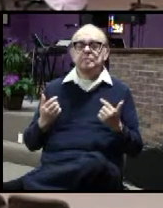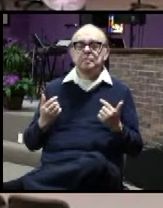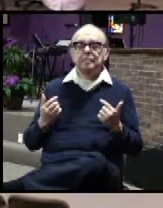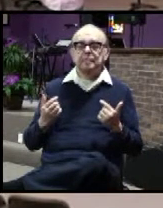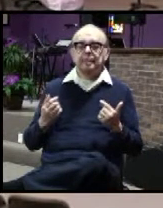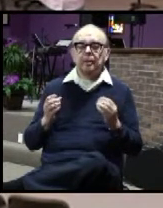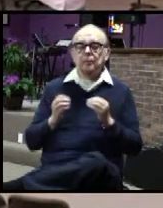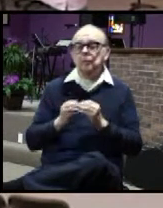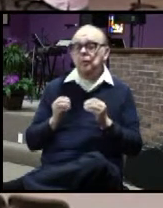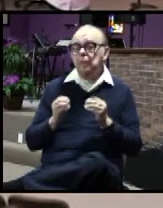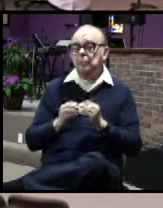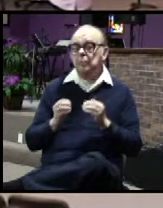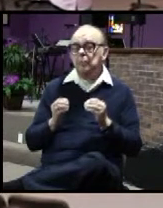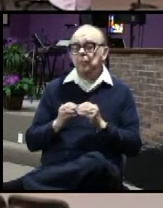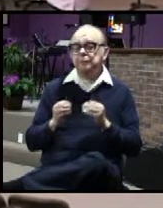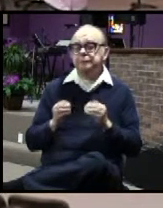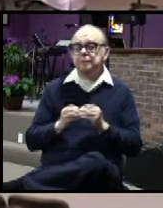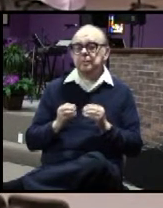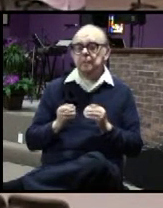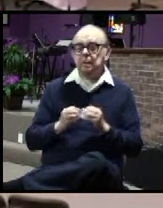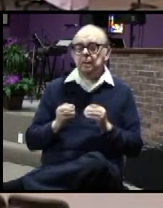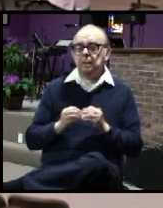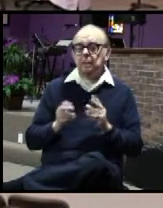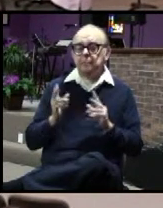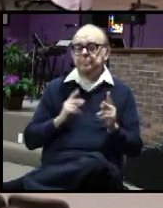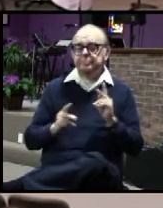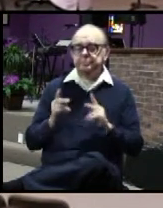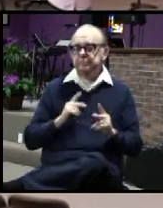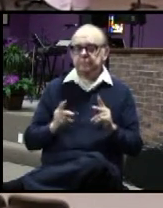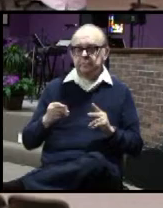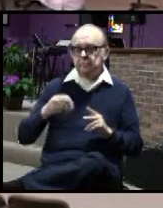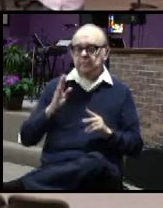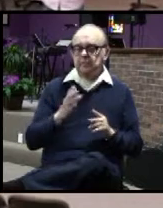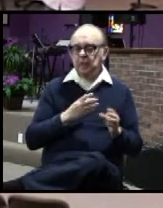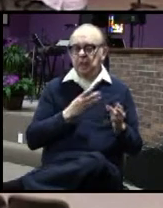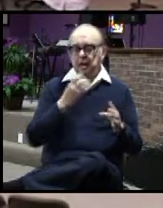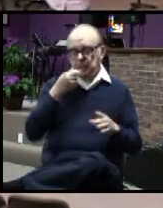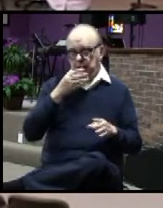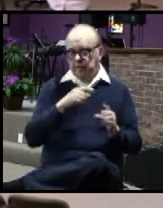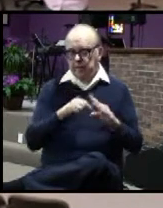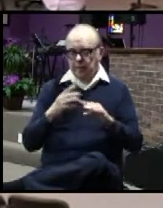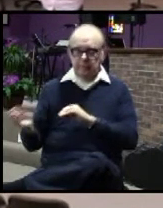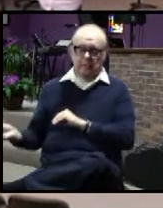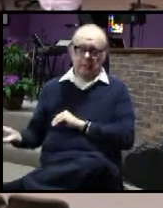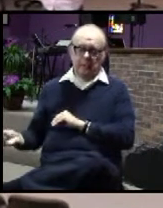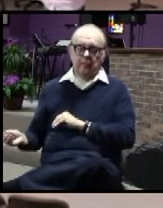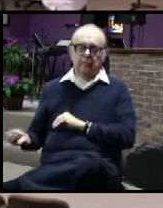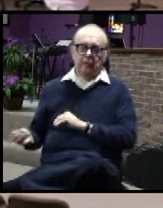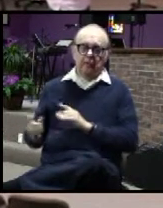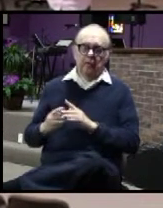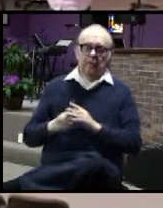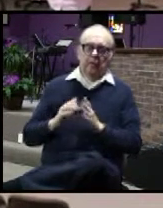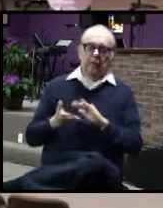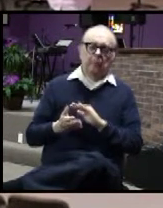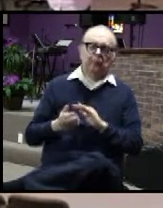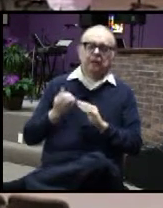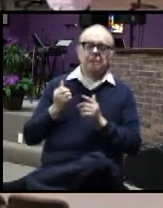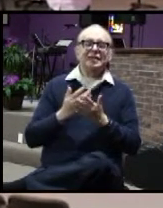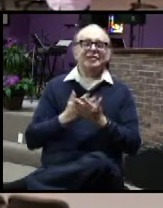More and more. And the more and more people that God starts bringing, then we begin to start becoming